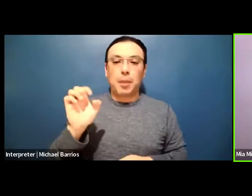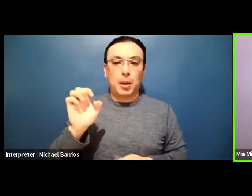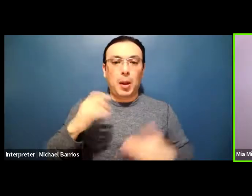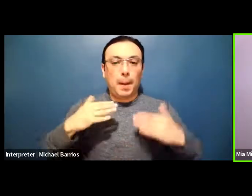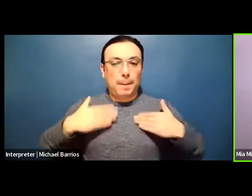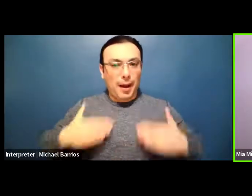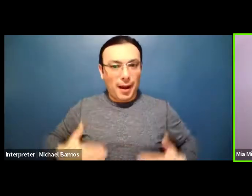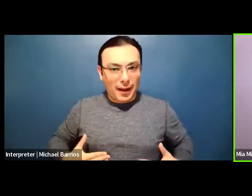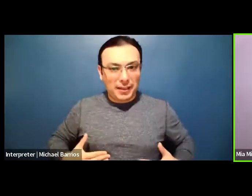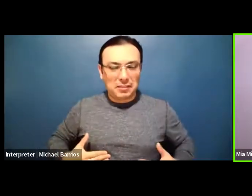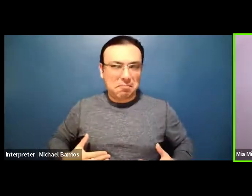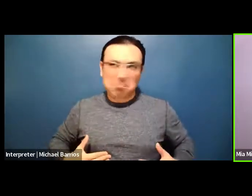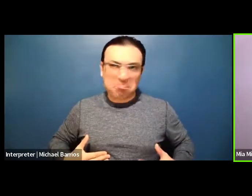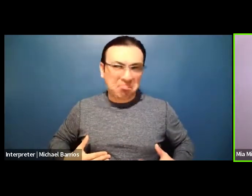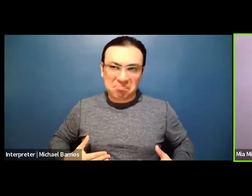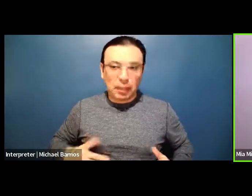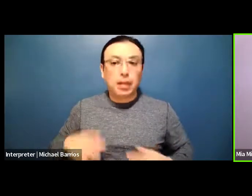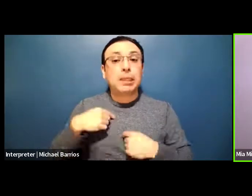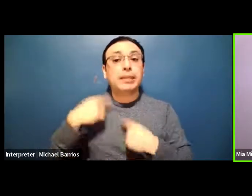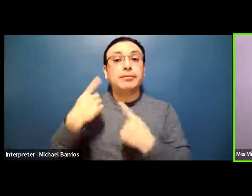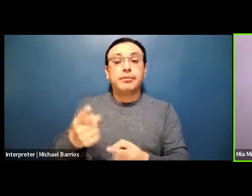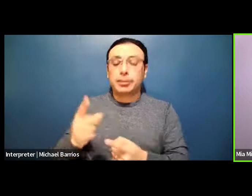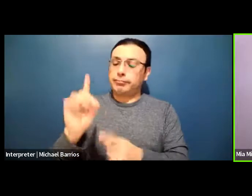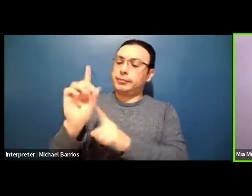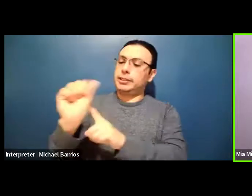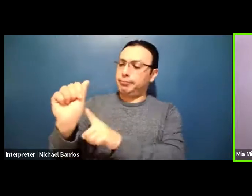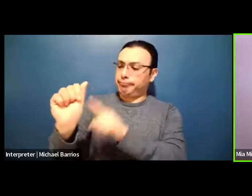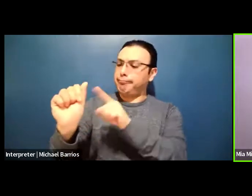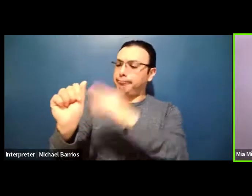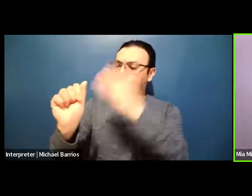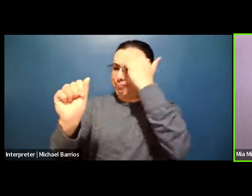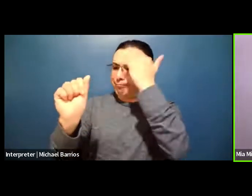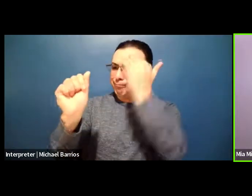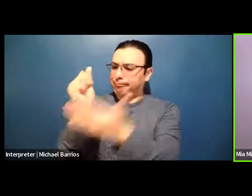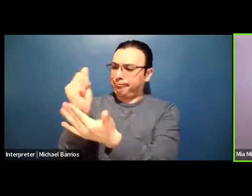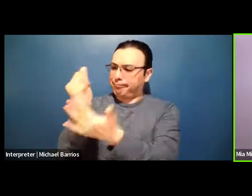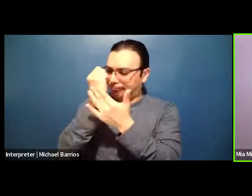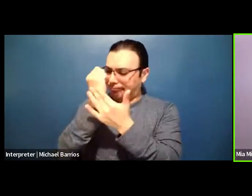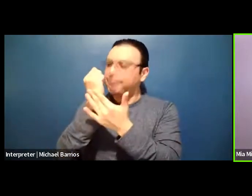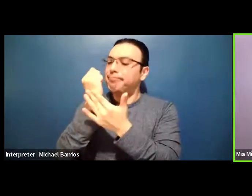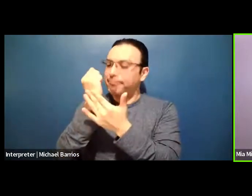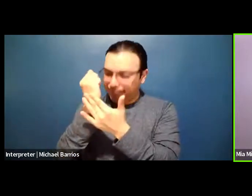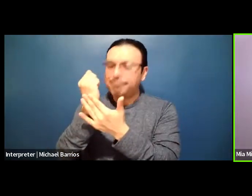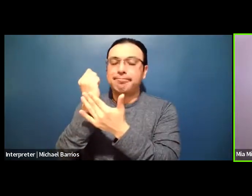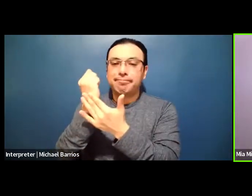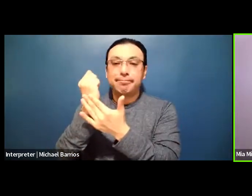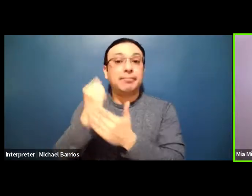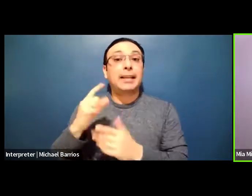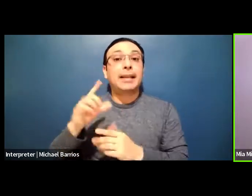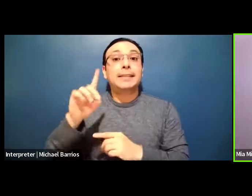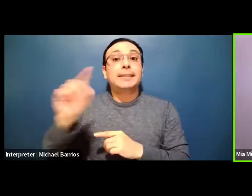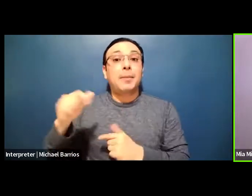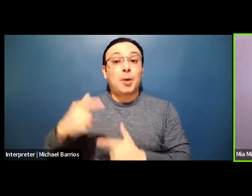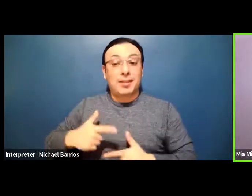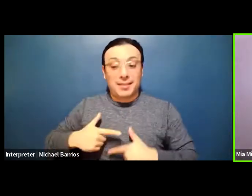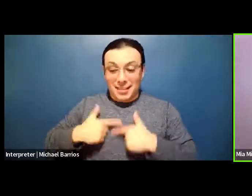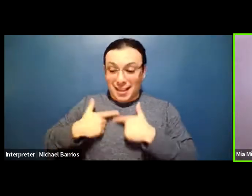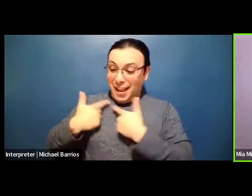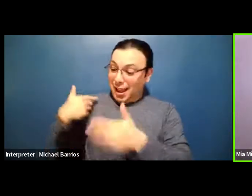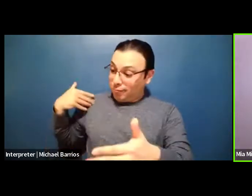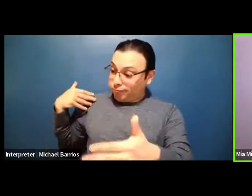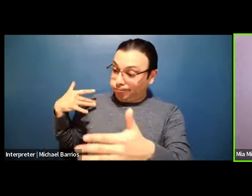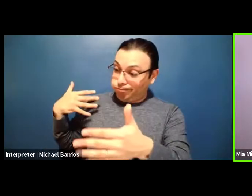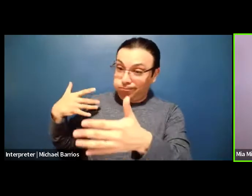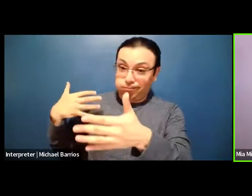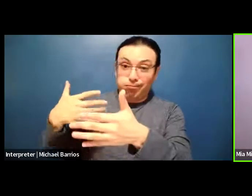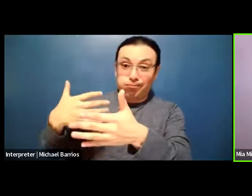only known disability. I've only known an undeniably disabled life, and this is a particular lived experience, perspective,